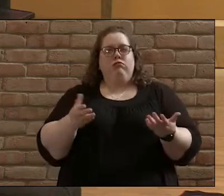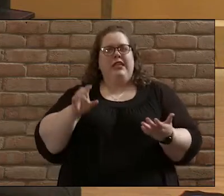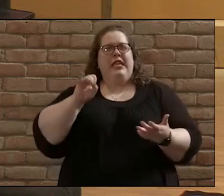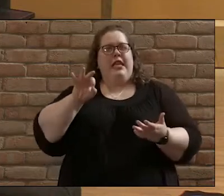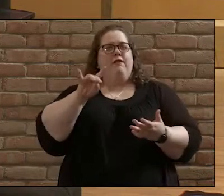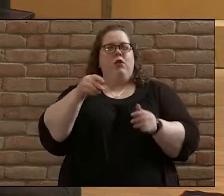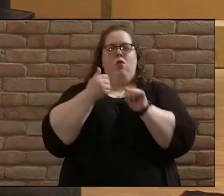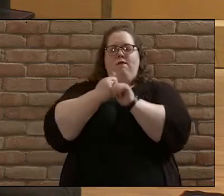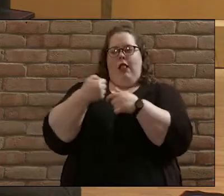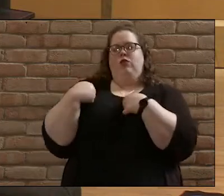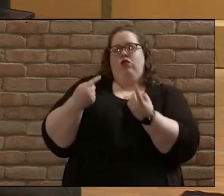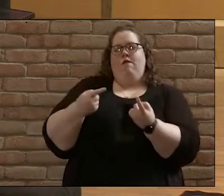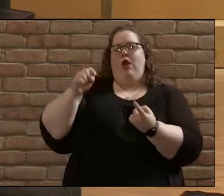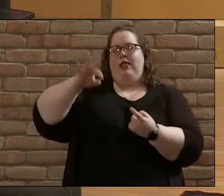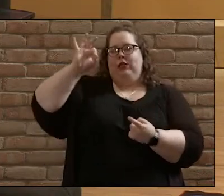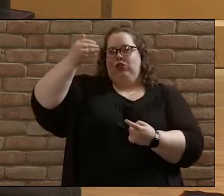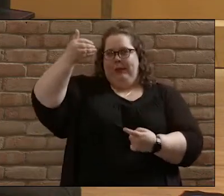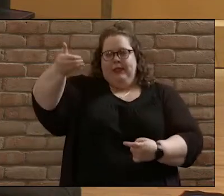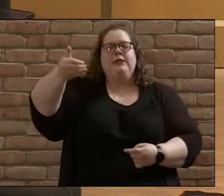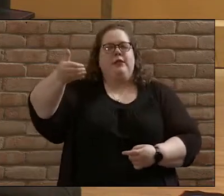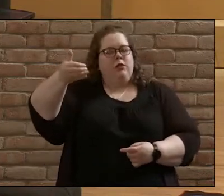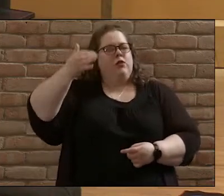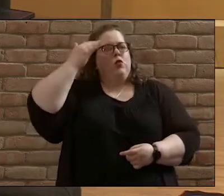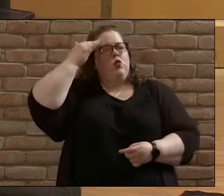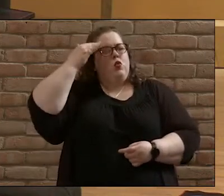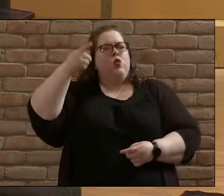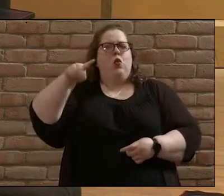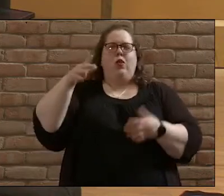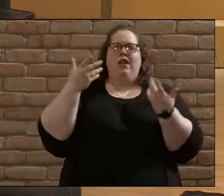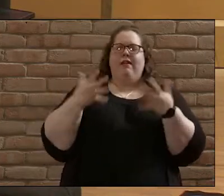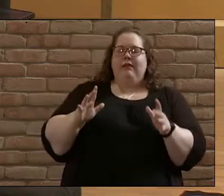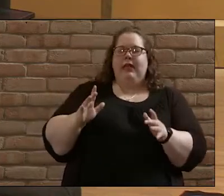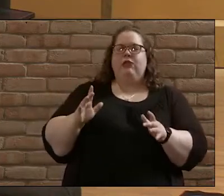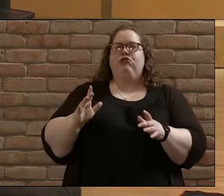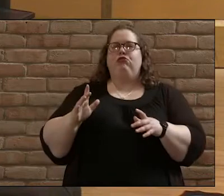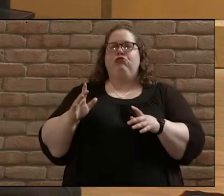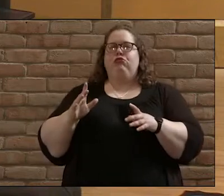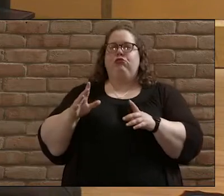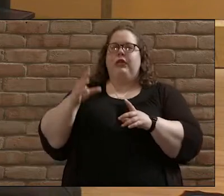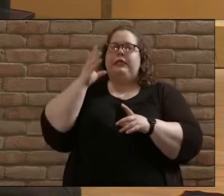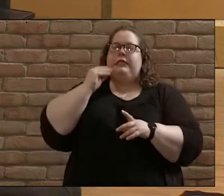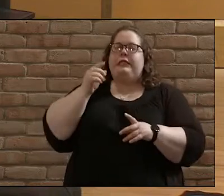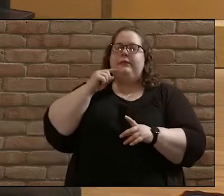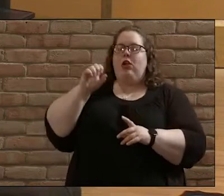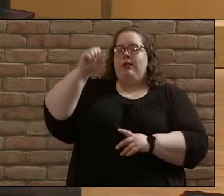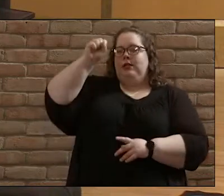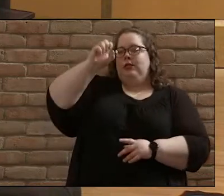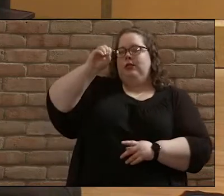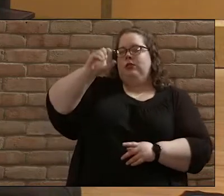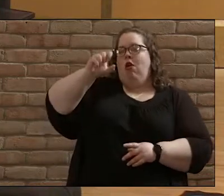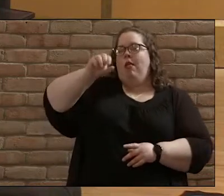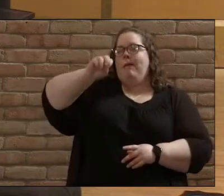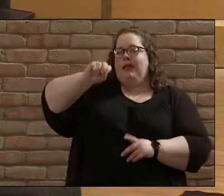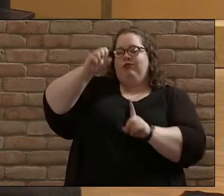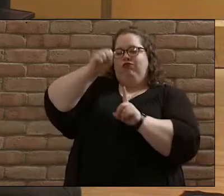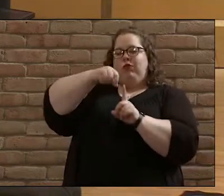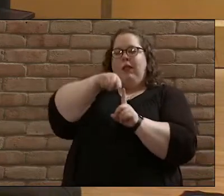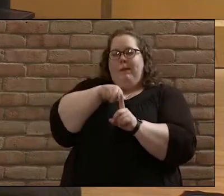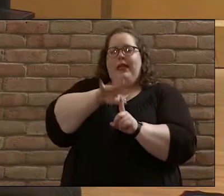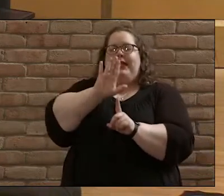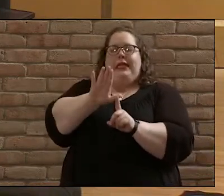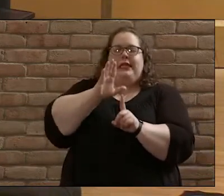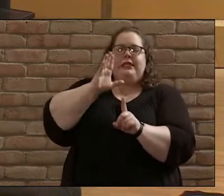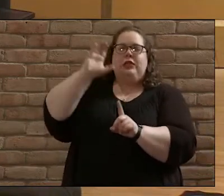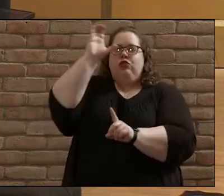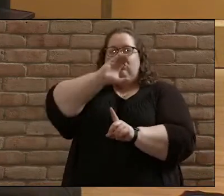sermon series, you know that we have been kind of walking alongside Solomon in his search for freedom in some sense.